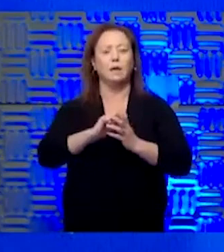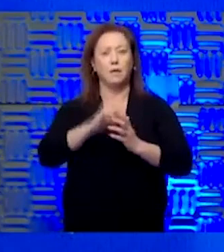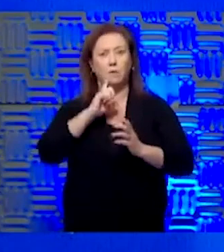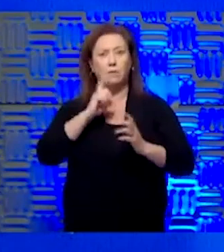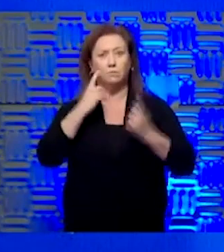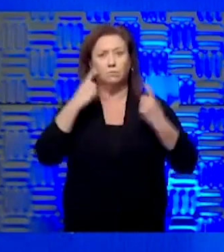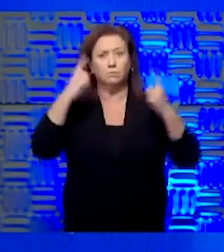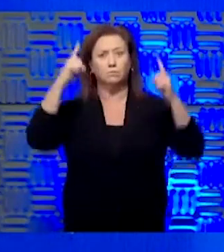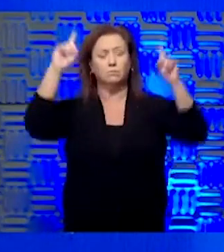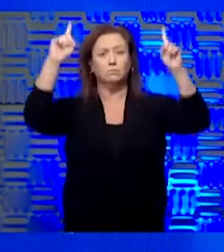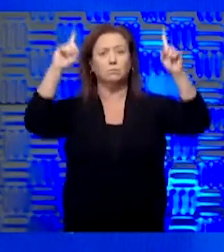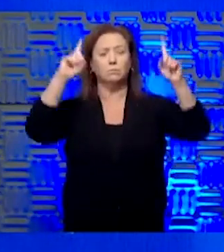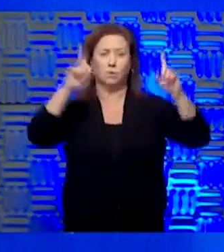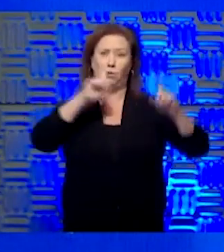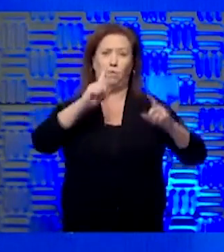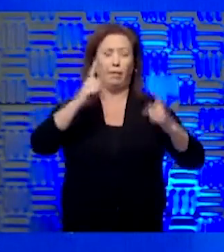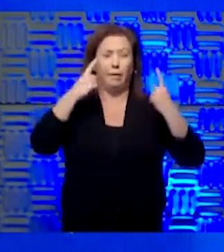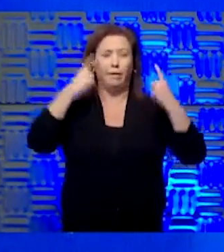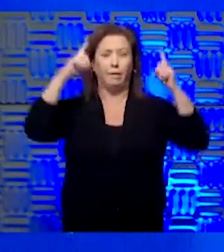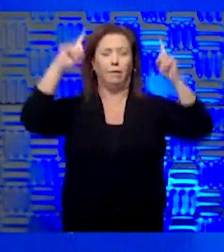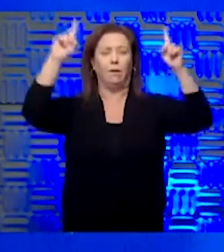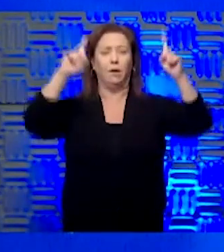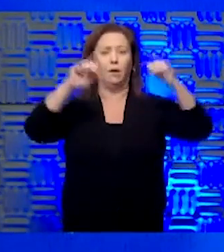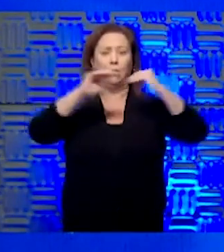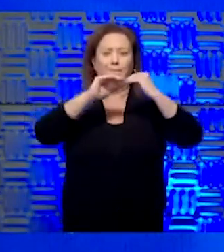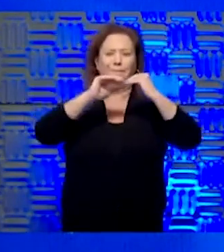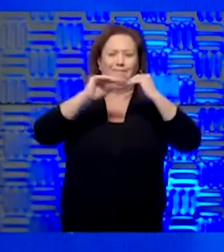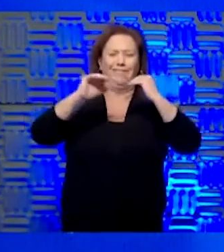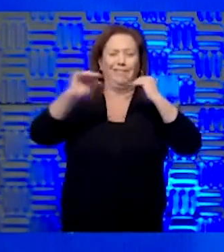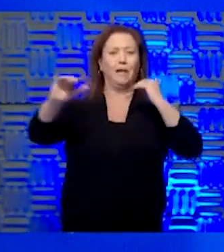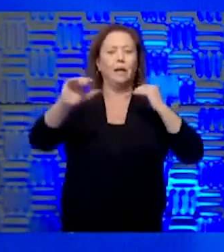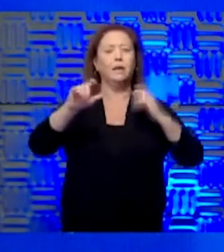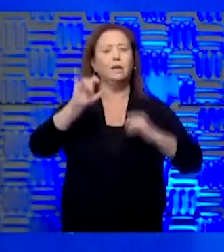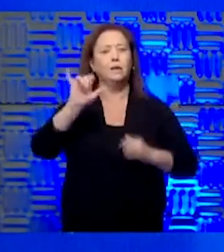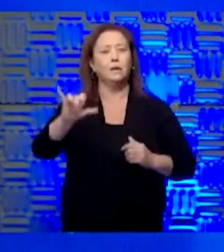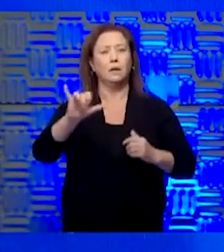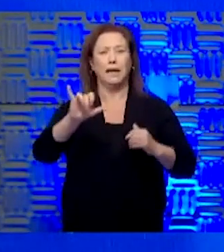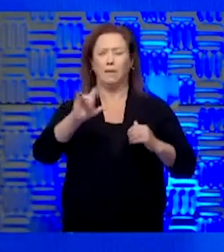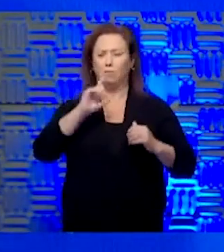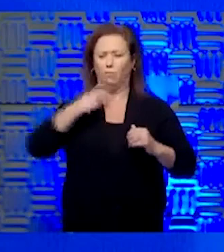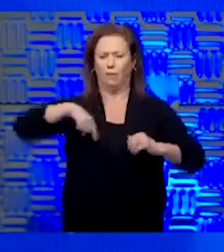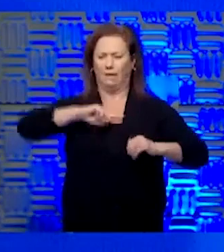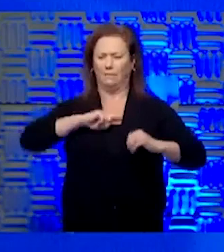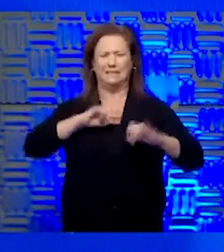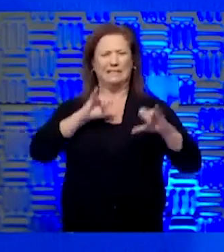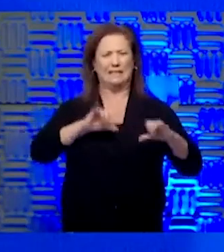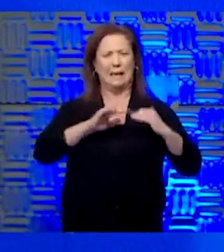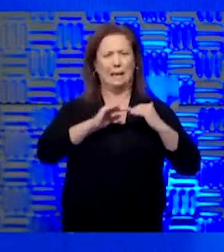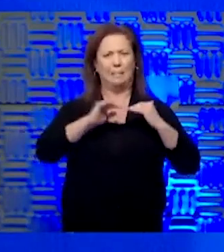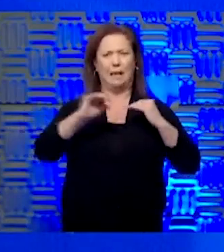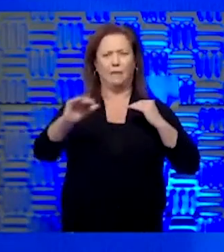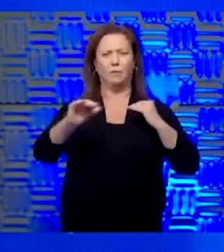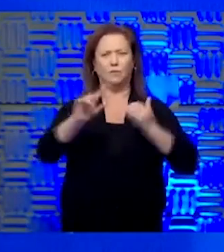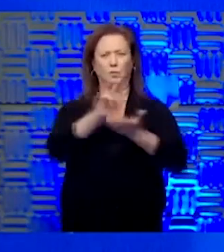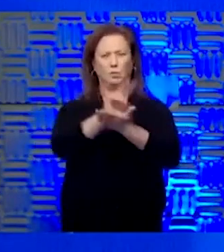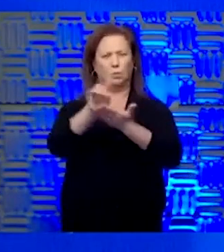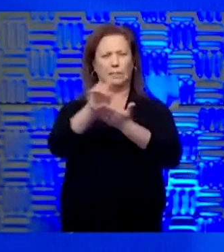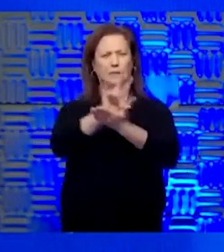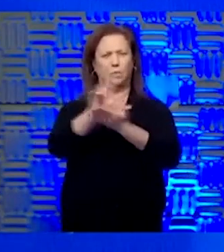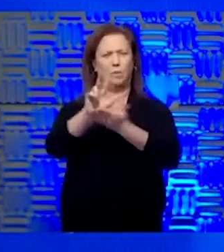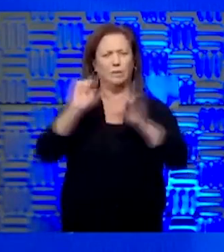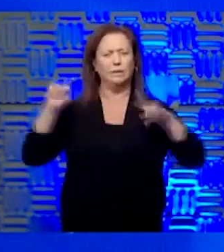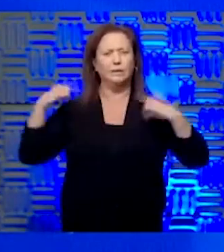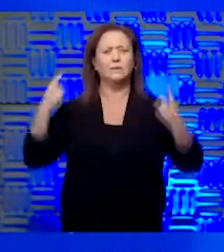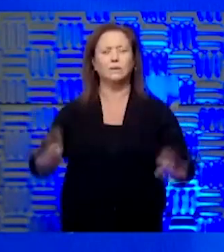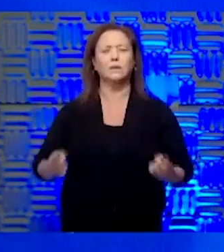done it, right? We've done it. We really have. We have flattened that curve, and we've been at the same level for a couple of 2 to 3 weeks now, and